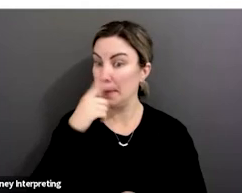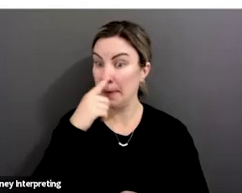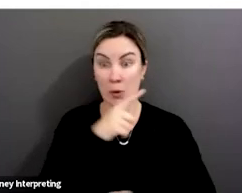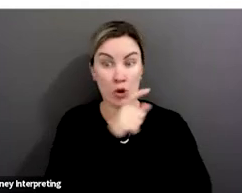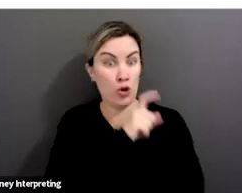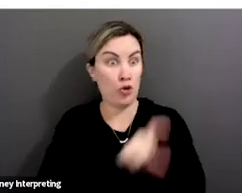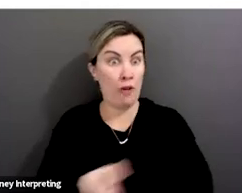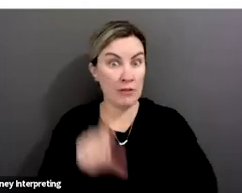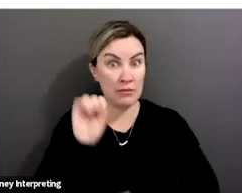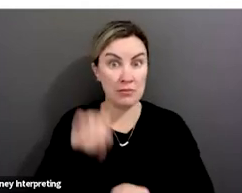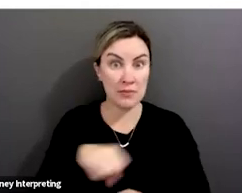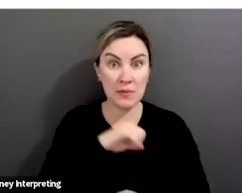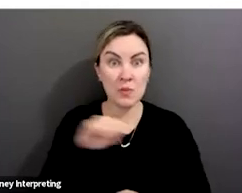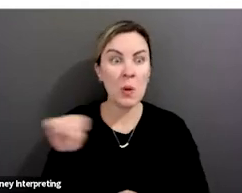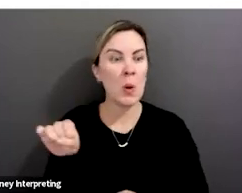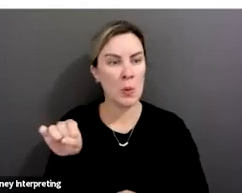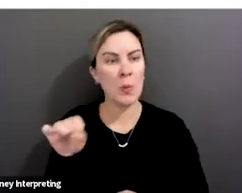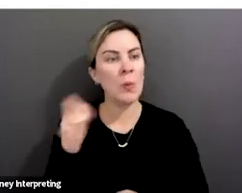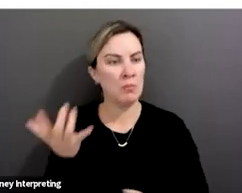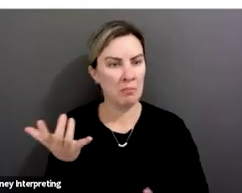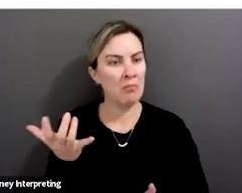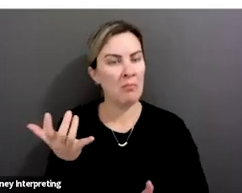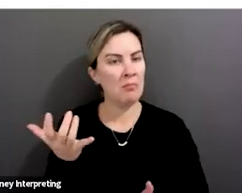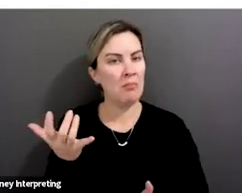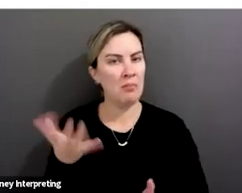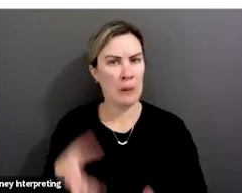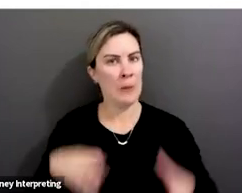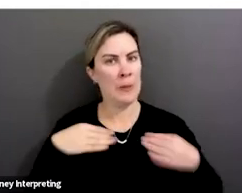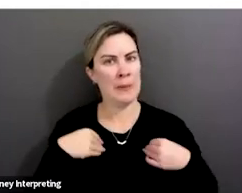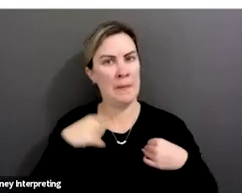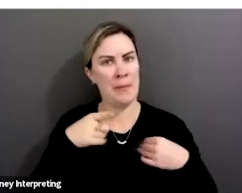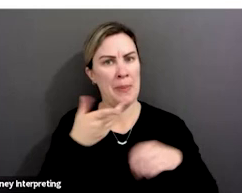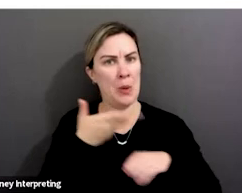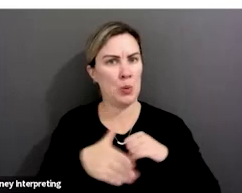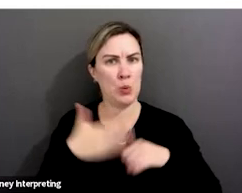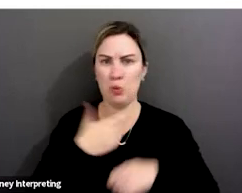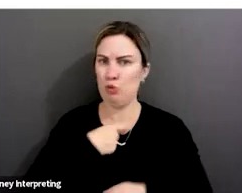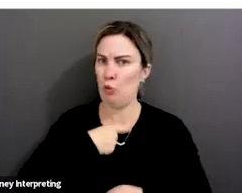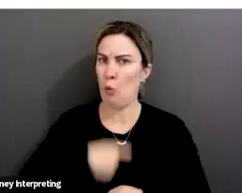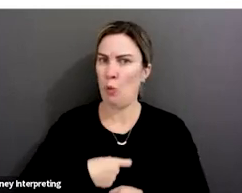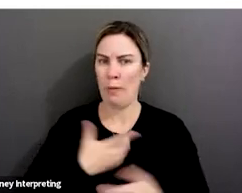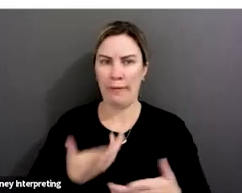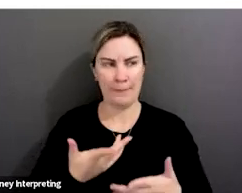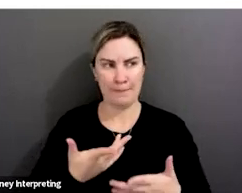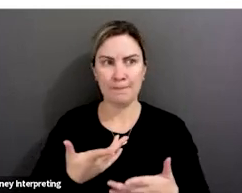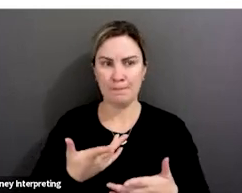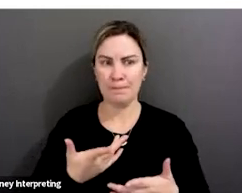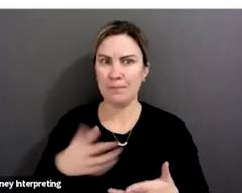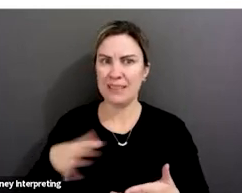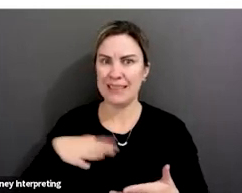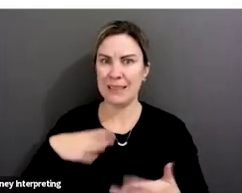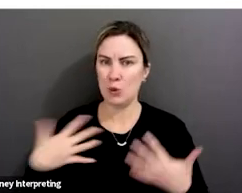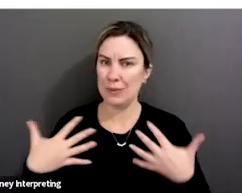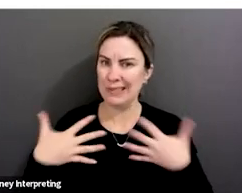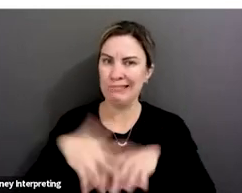confidence, around taking on this new role, which I've said is new and yet to be embedded as standard practice